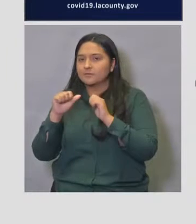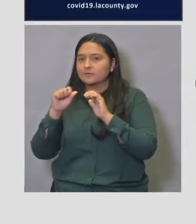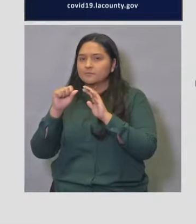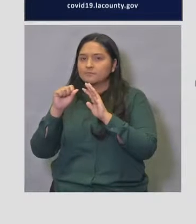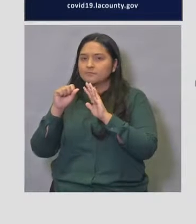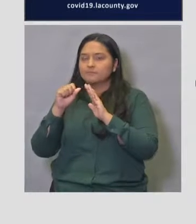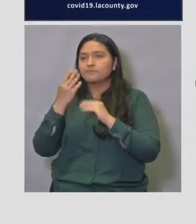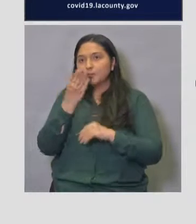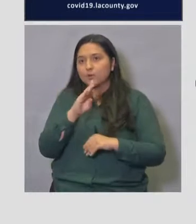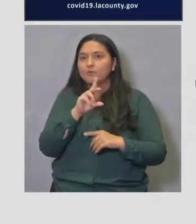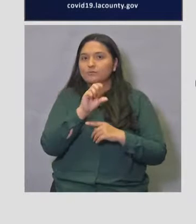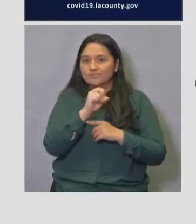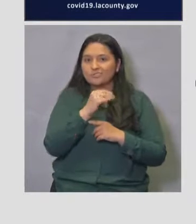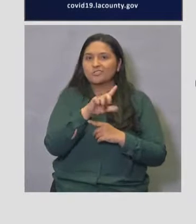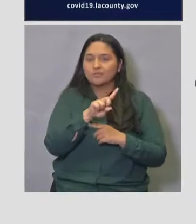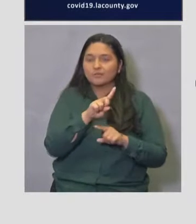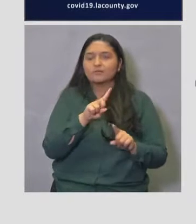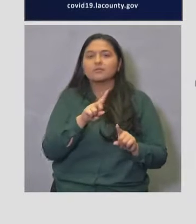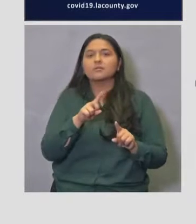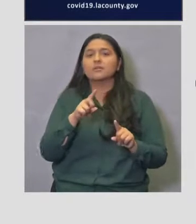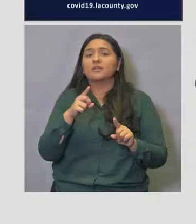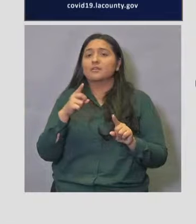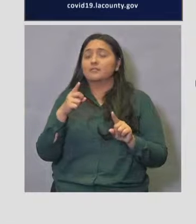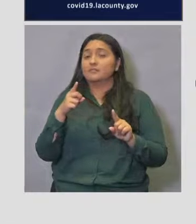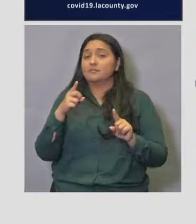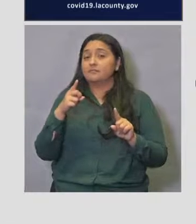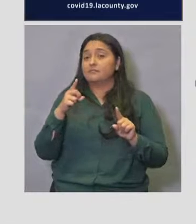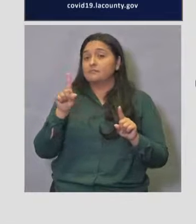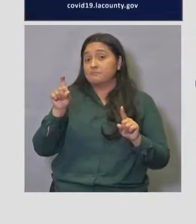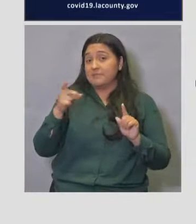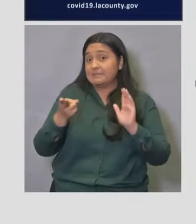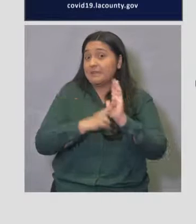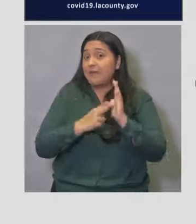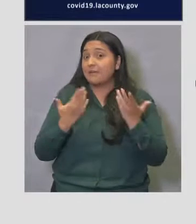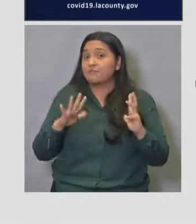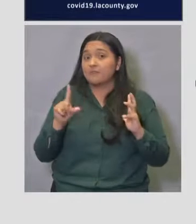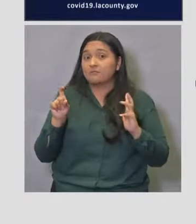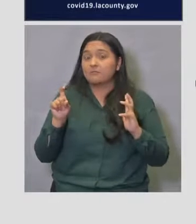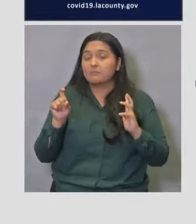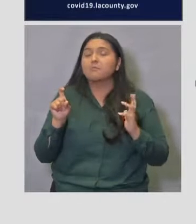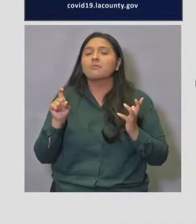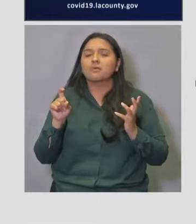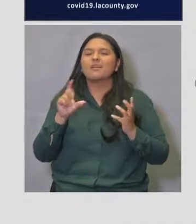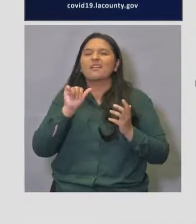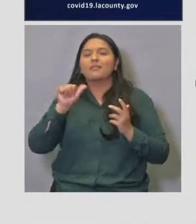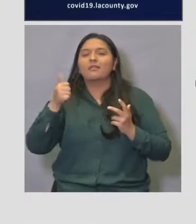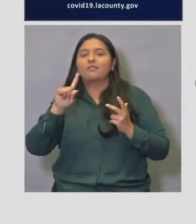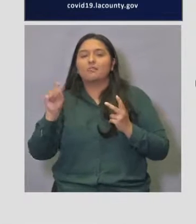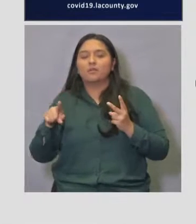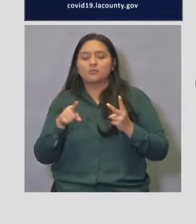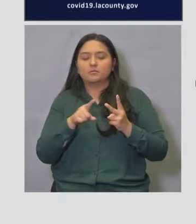with Blue Shield? And has it been signed? I asked that. And one other question,